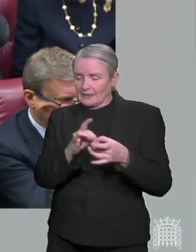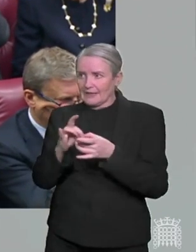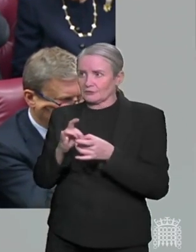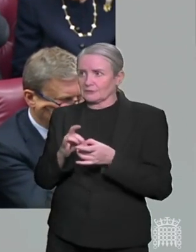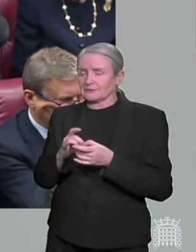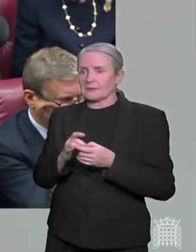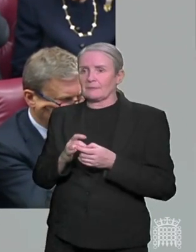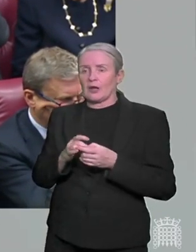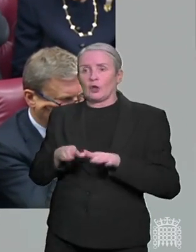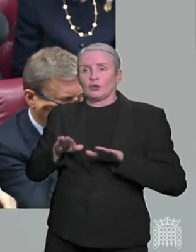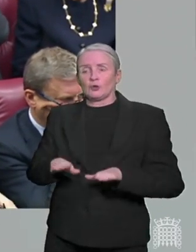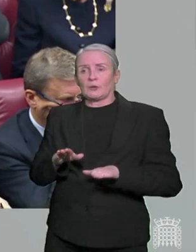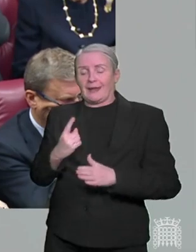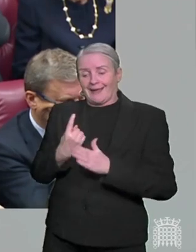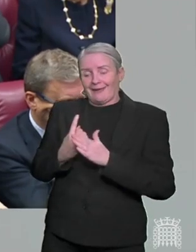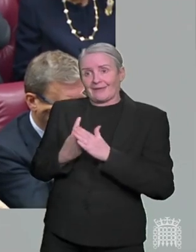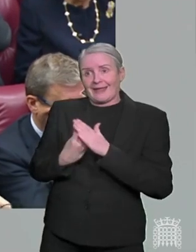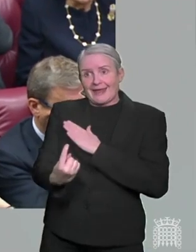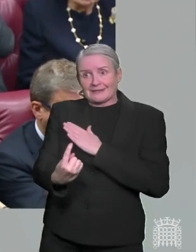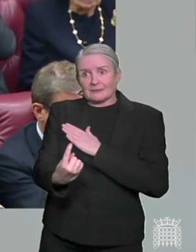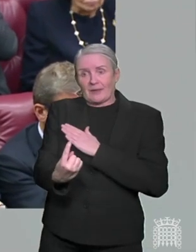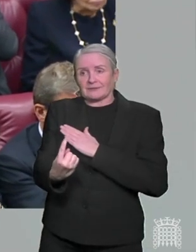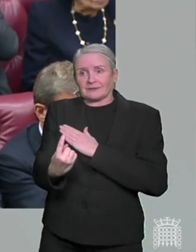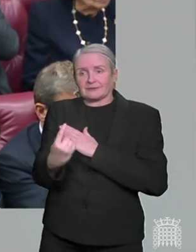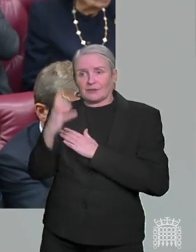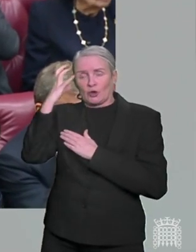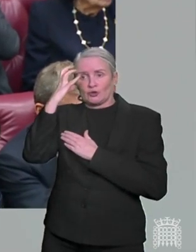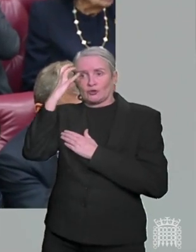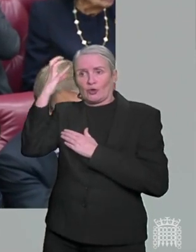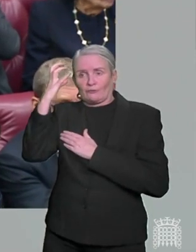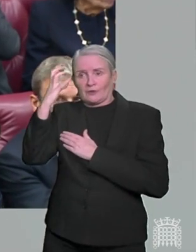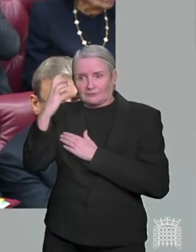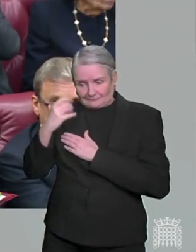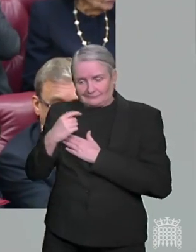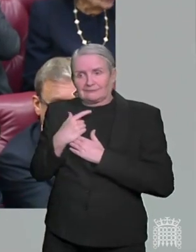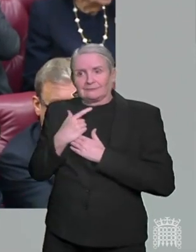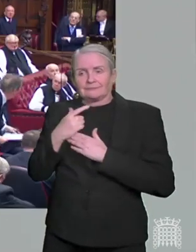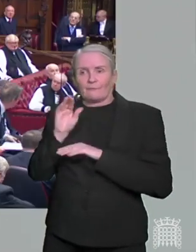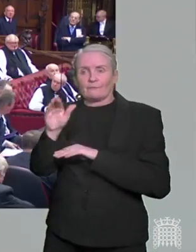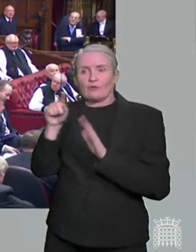and independent foreign policy set by a British Prime Minister and a British Foreign Secretary in the British Parliament.